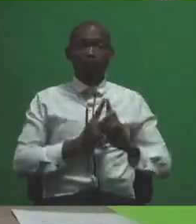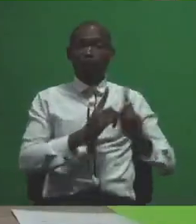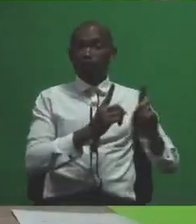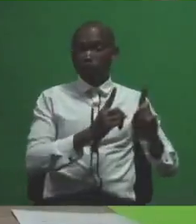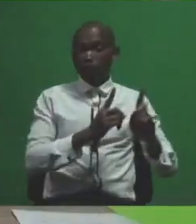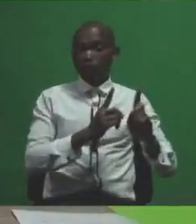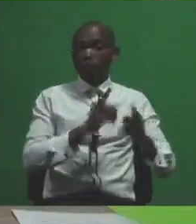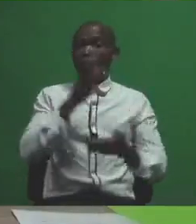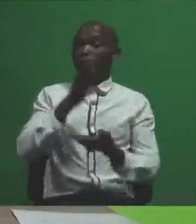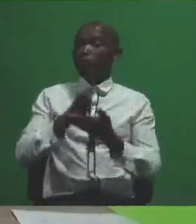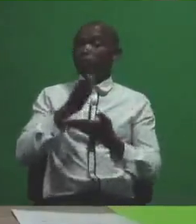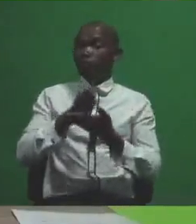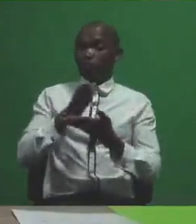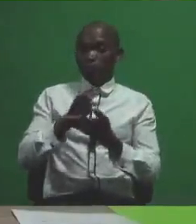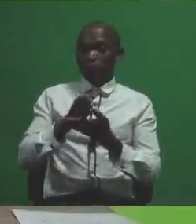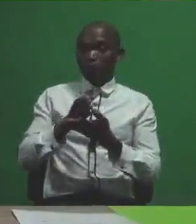they ensure